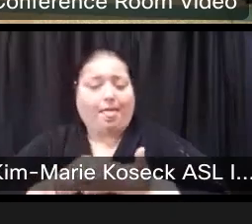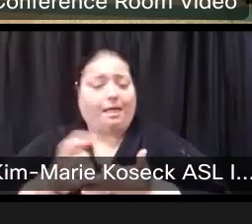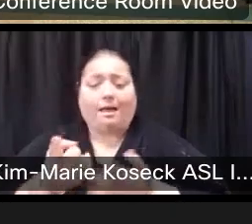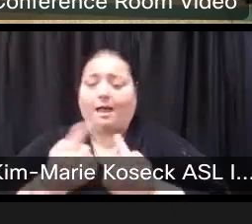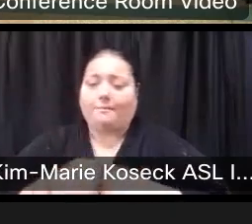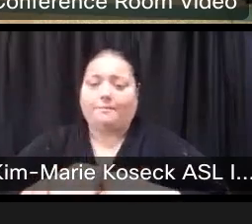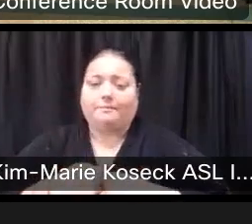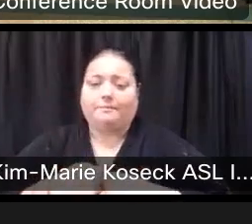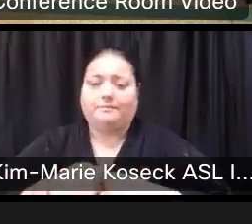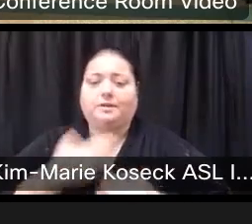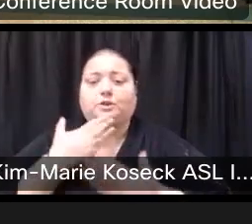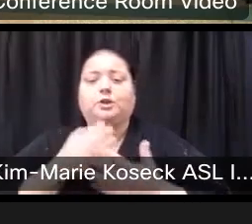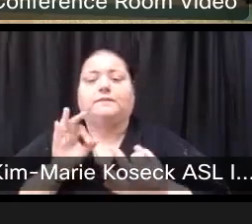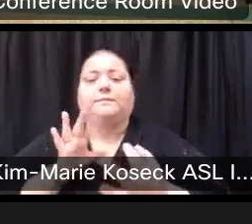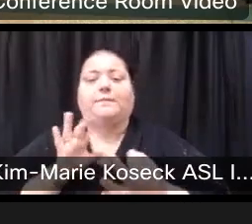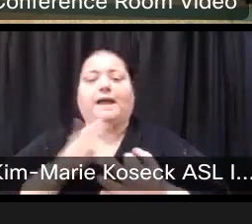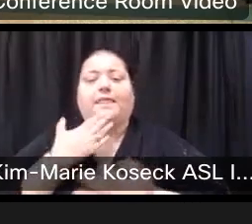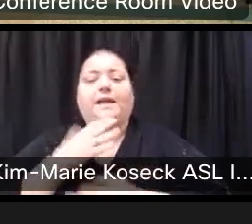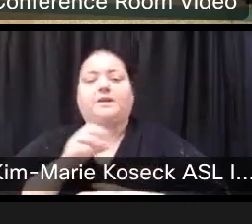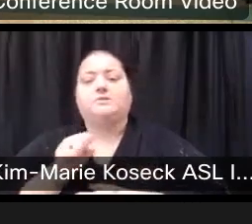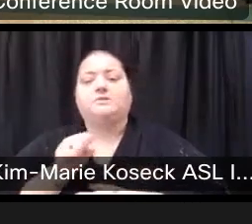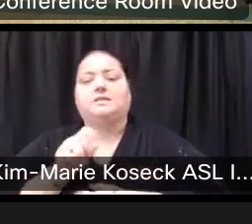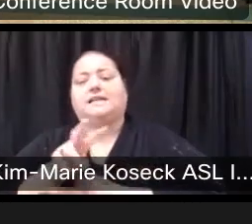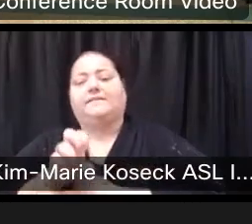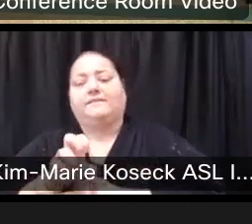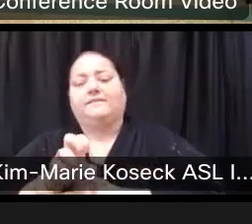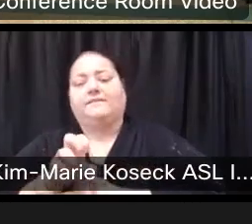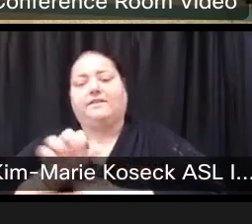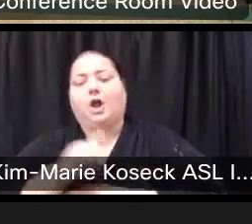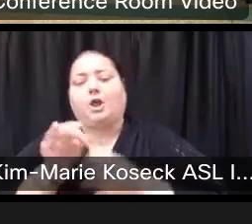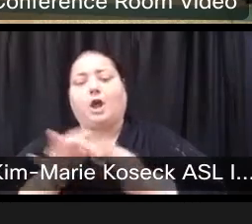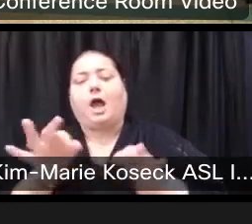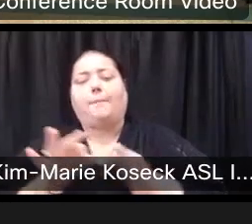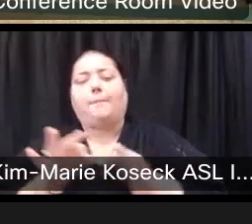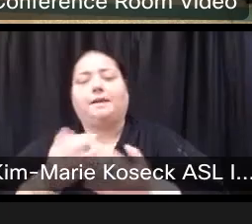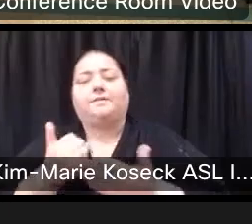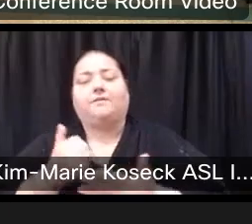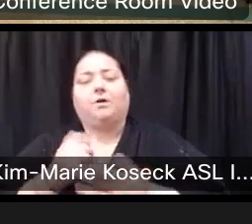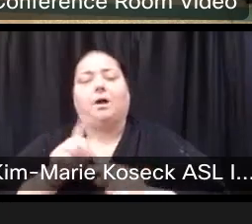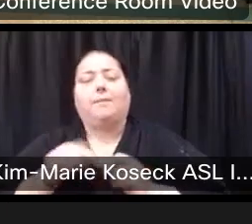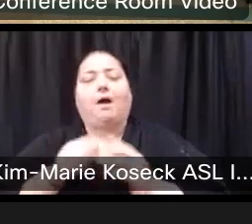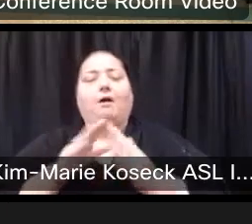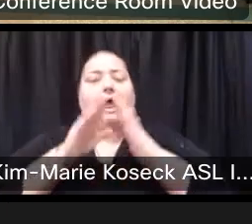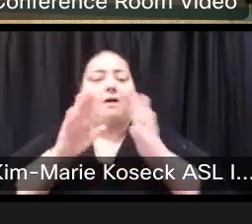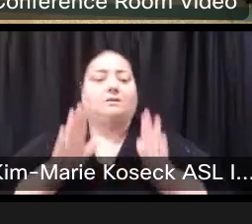That's good feedback. Thank you, Steve. Any other comments before we move on to housing?